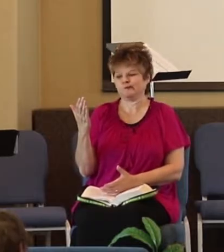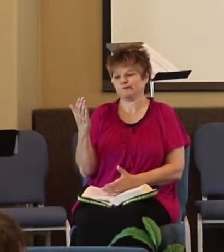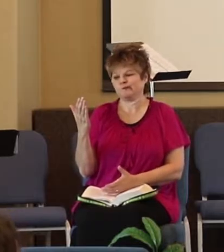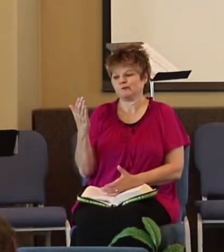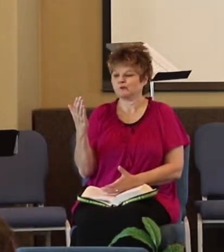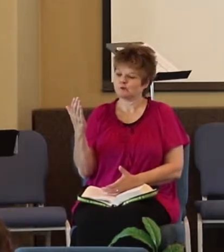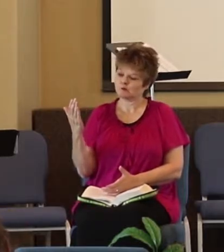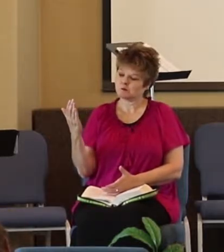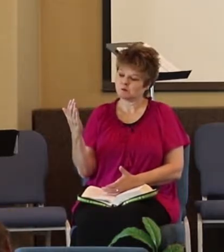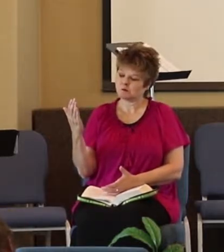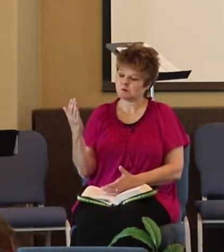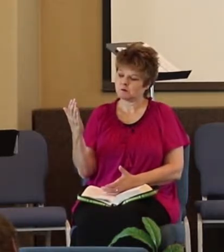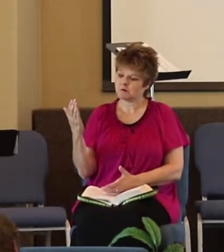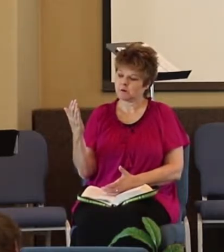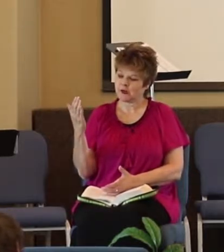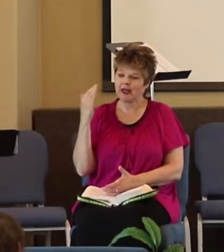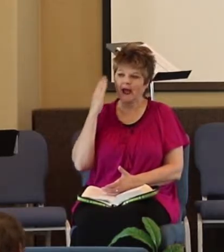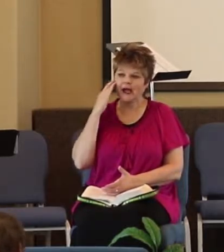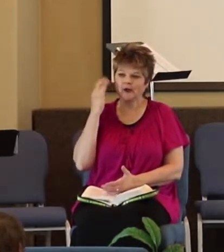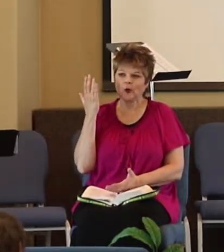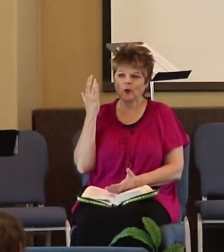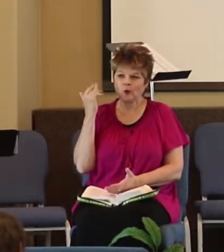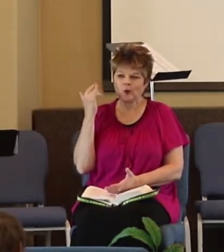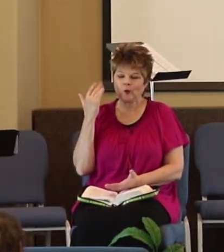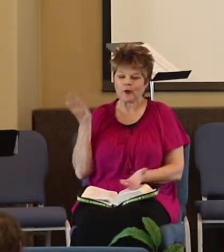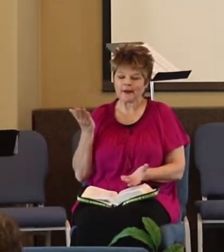wow, I know why I'm here.